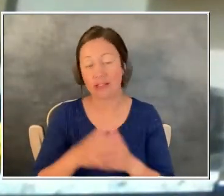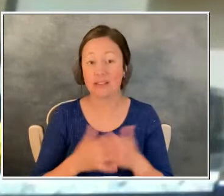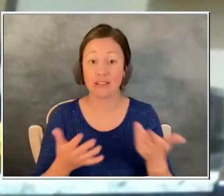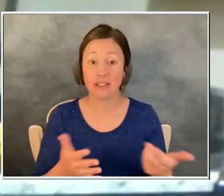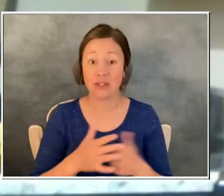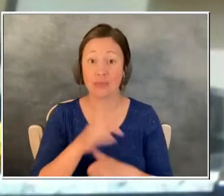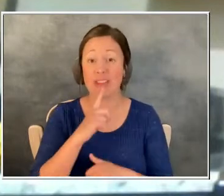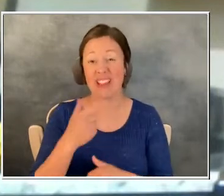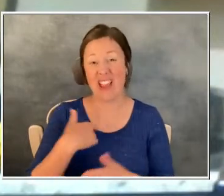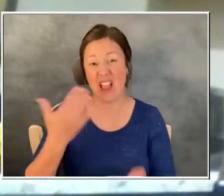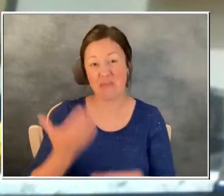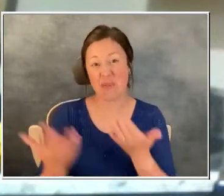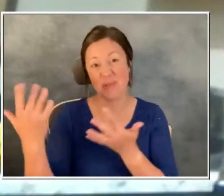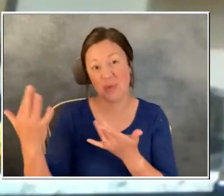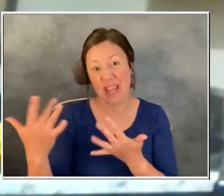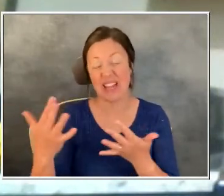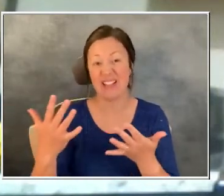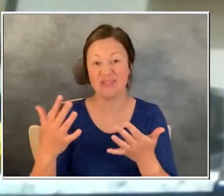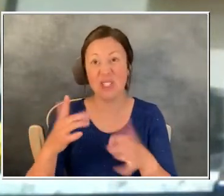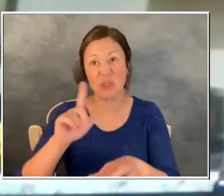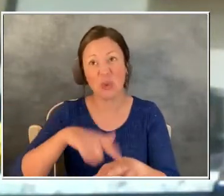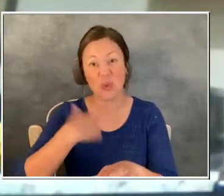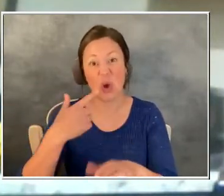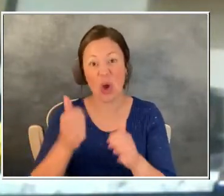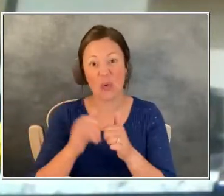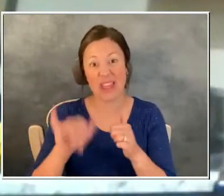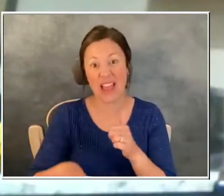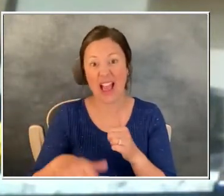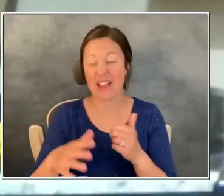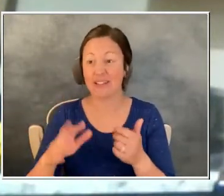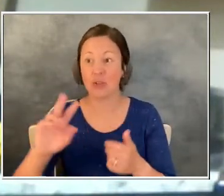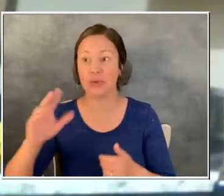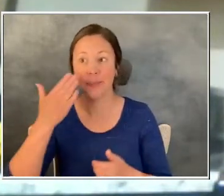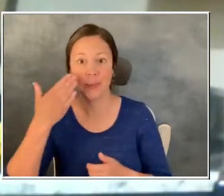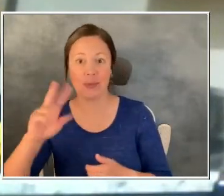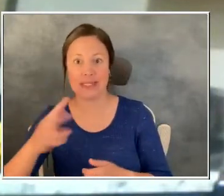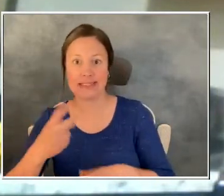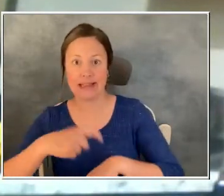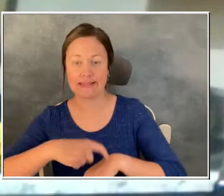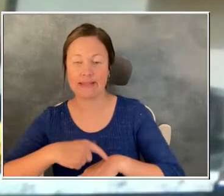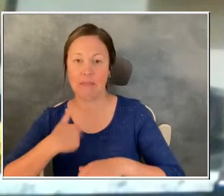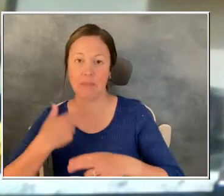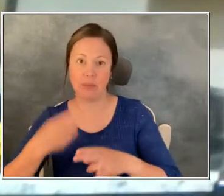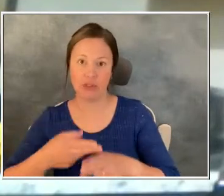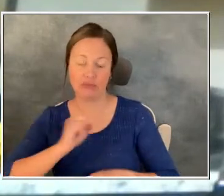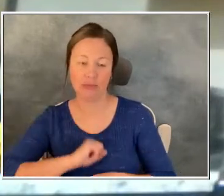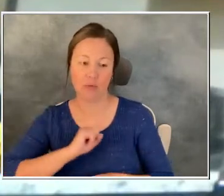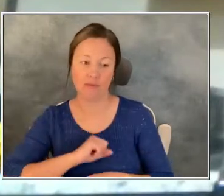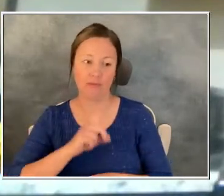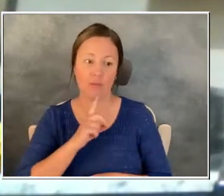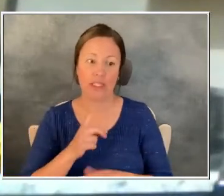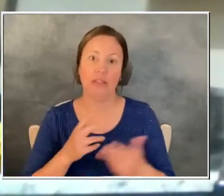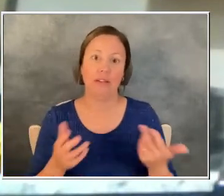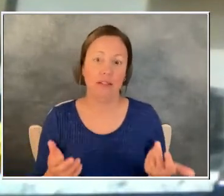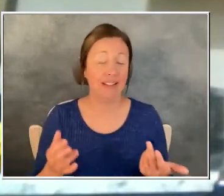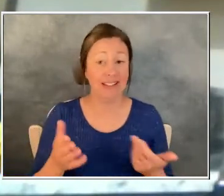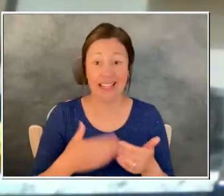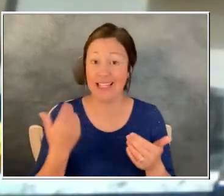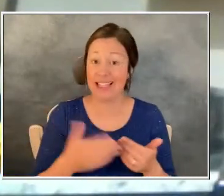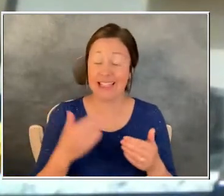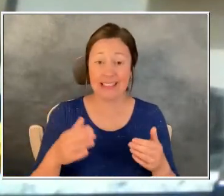waited too long on this second time I've got it, and it's just so easy to